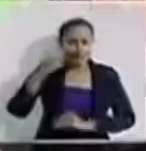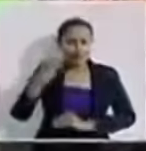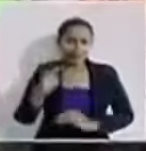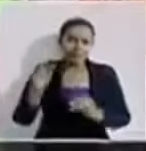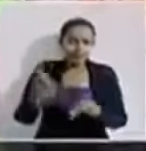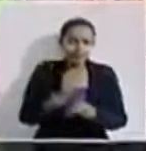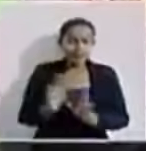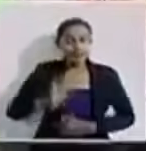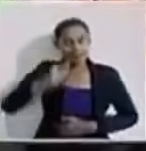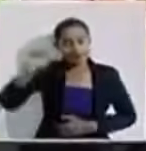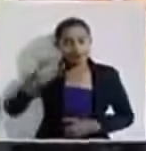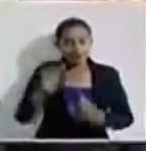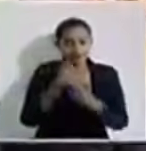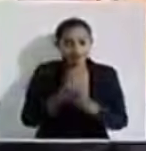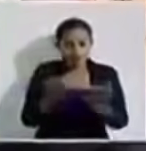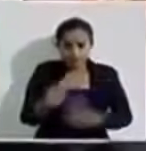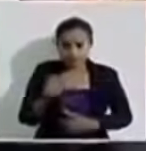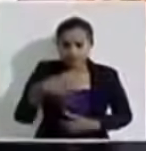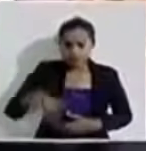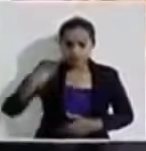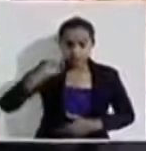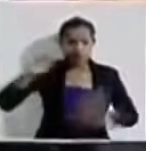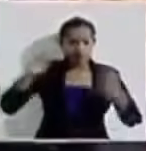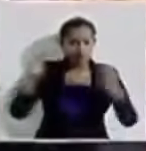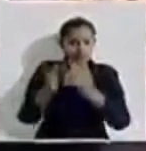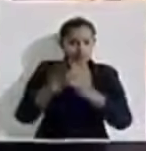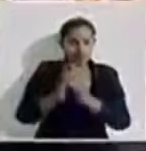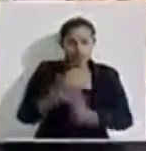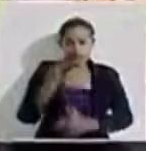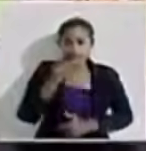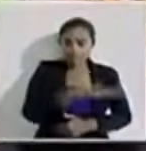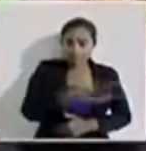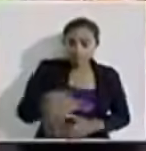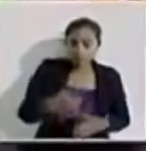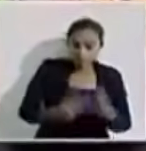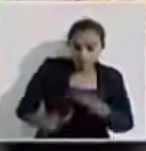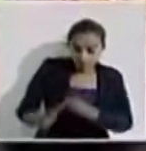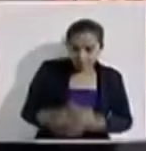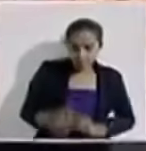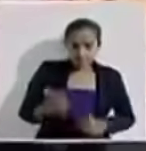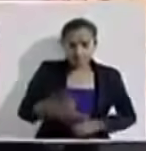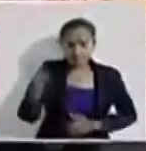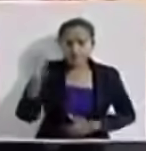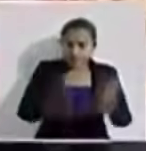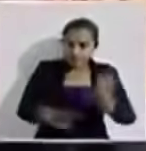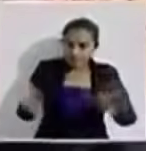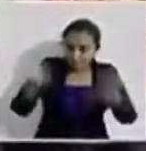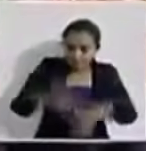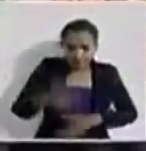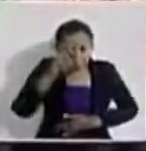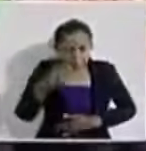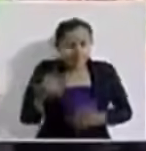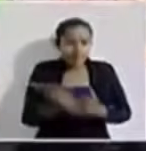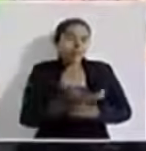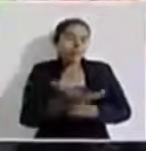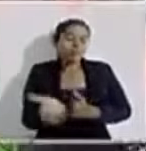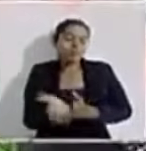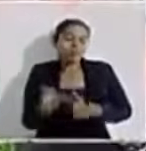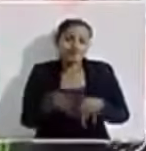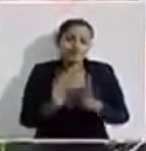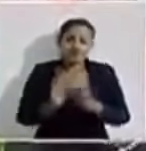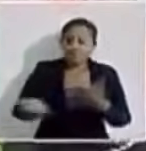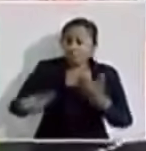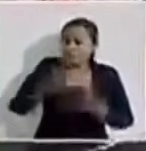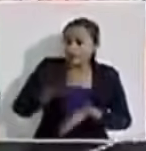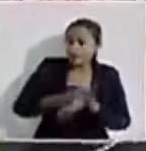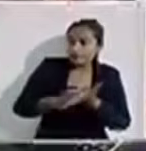on the bank of a river. This is to be enjoyed by the common man. People who can afford to visit hotels near the river and enjoy it. However,